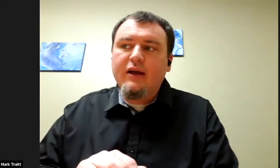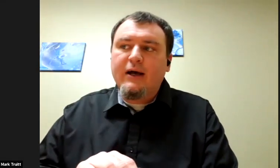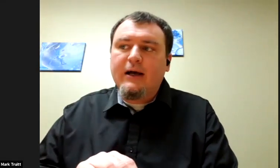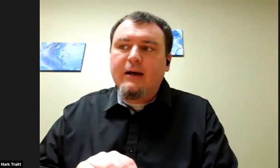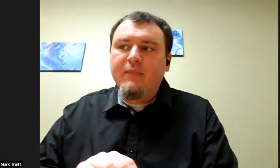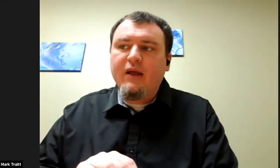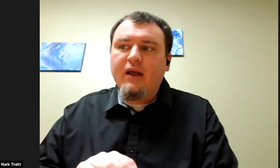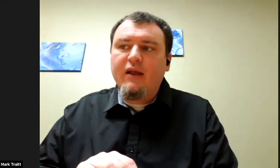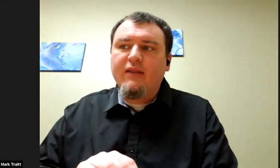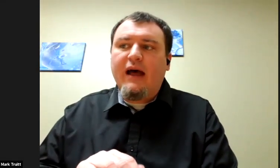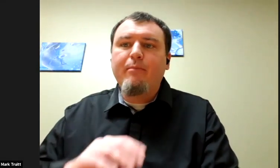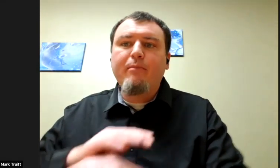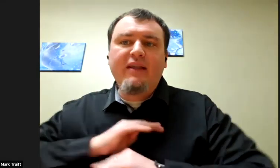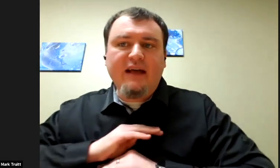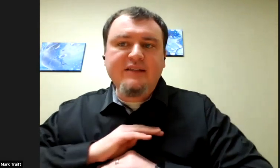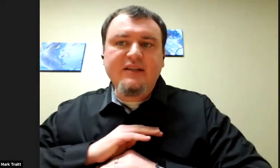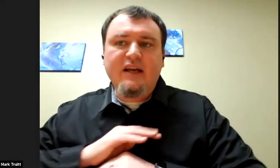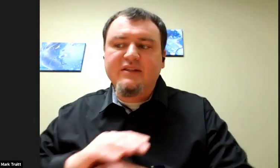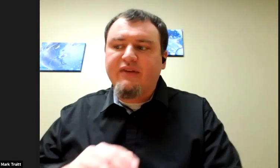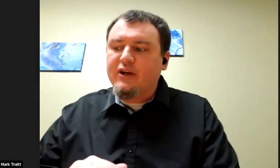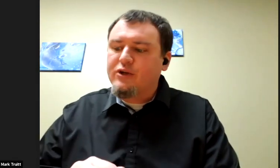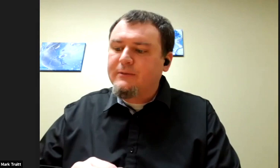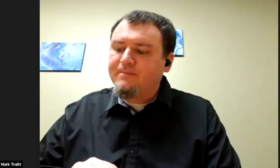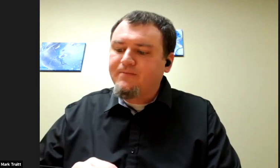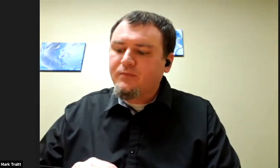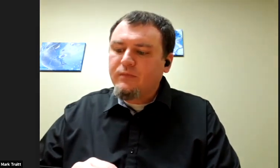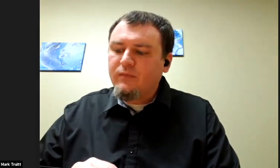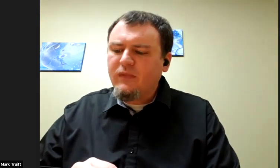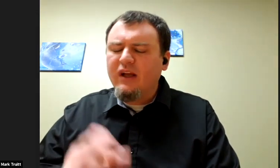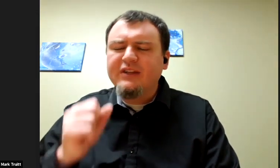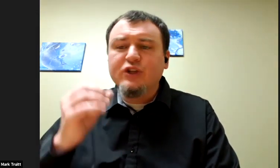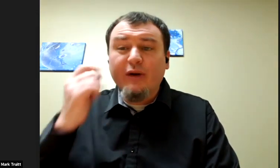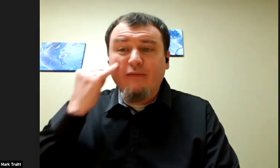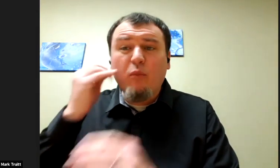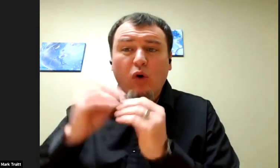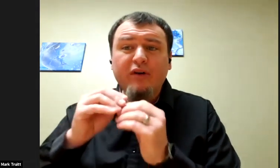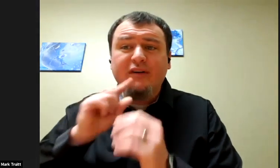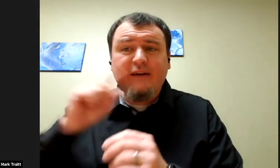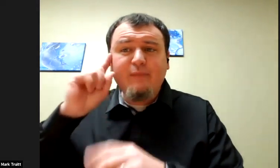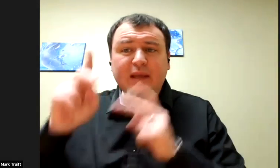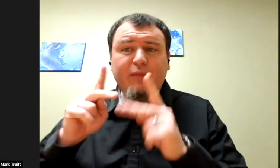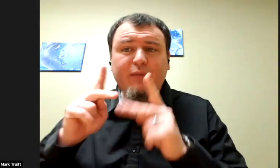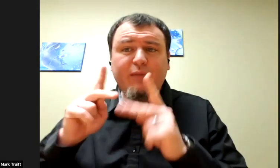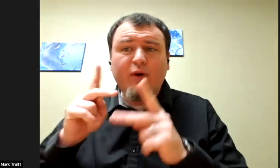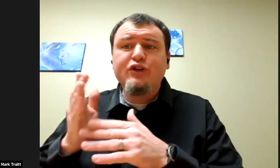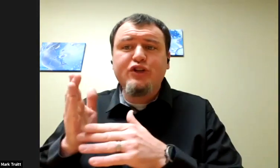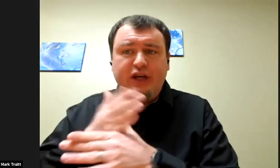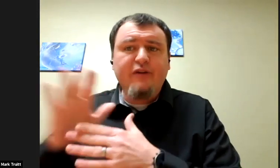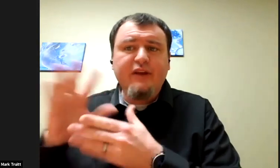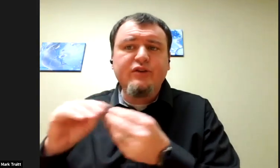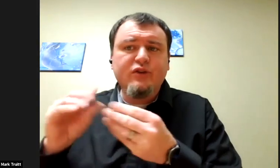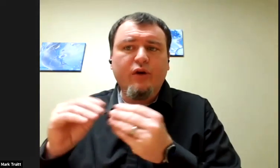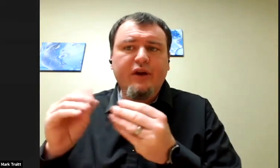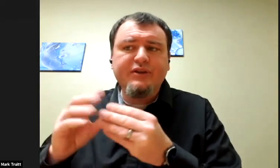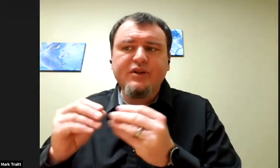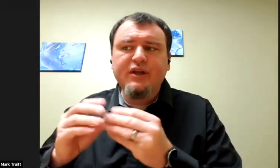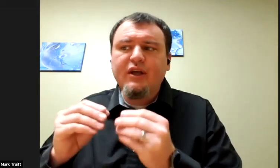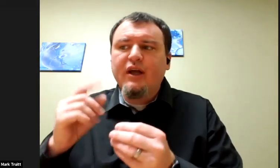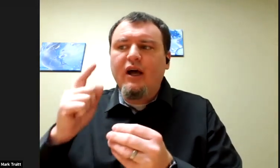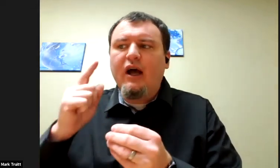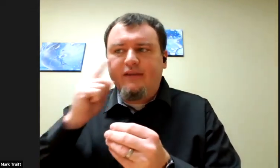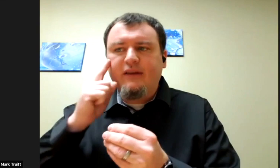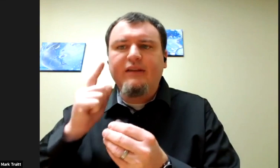God that met that satisfaction. And so if more deaf people shared their